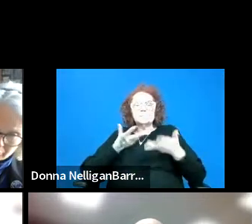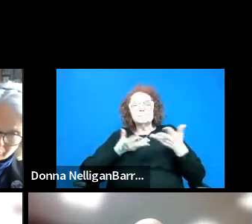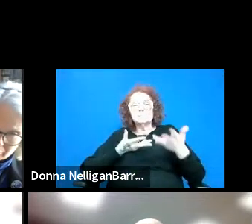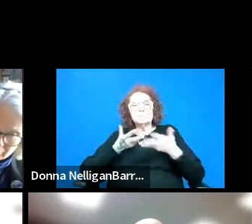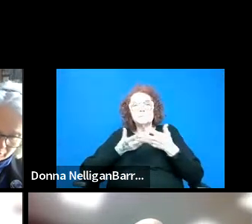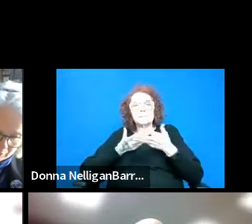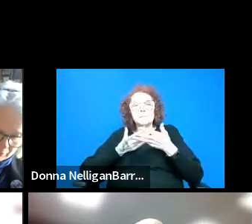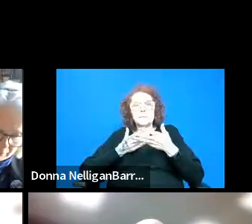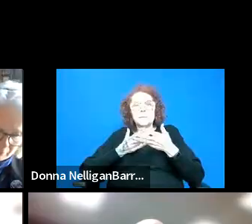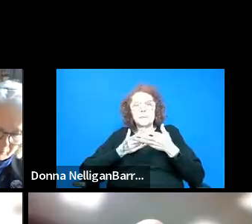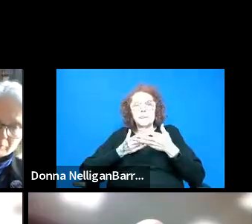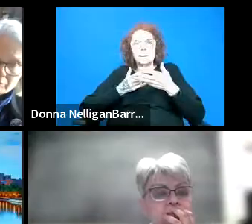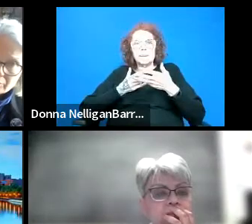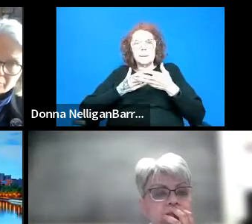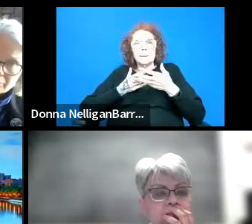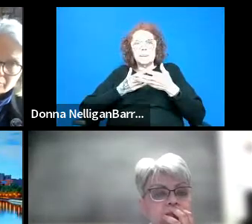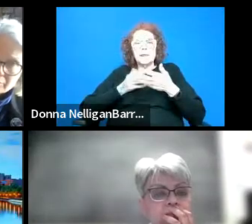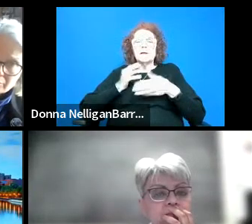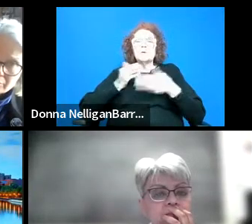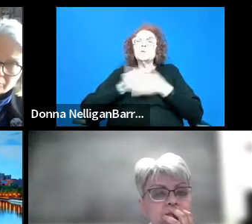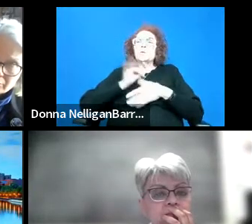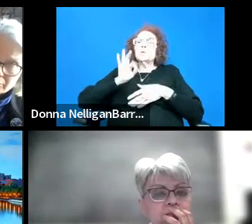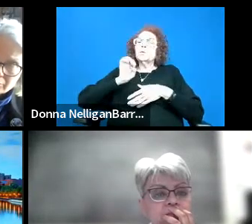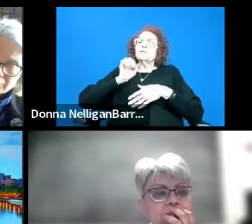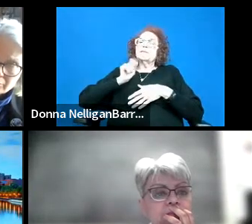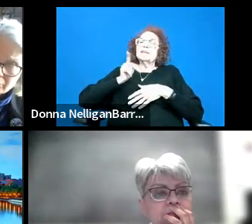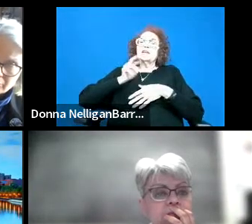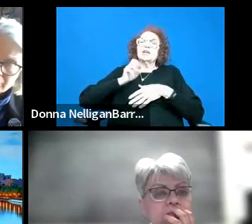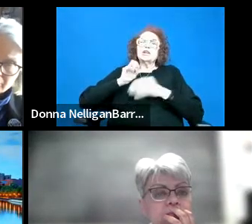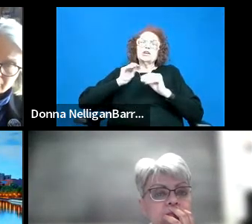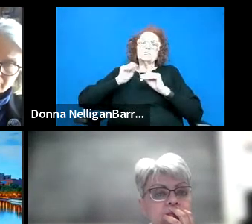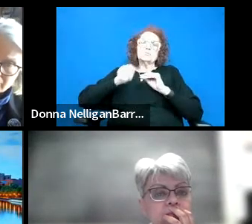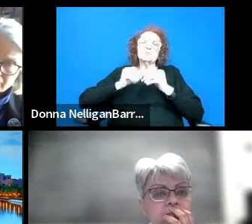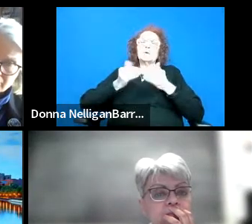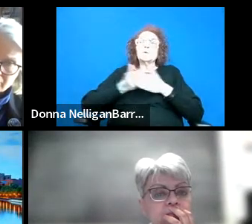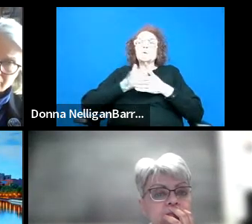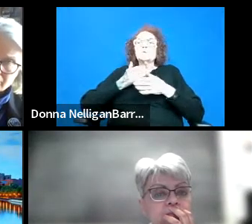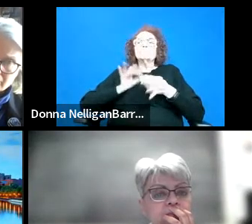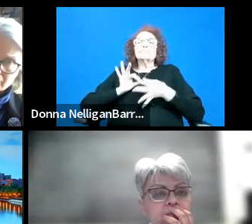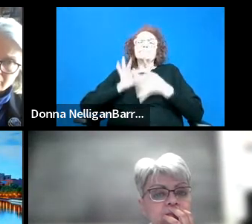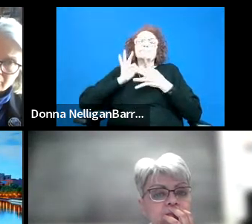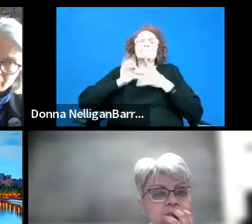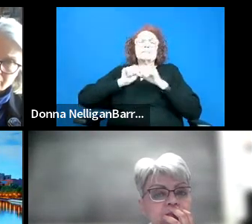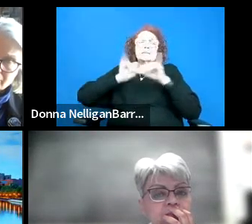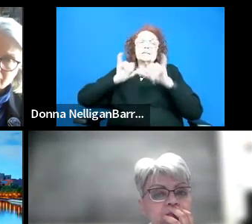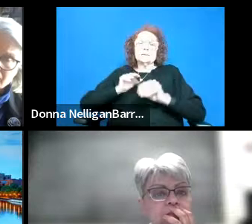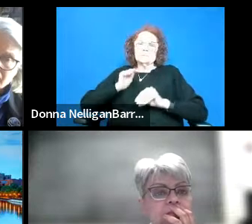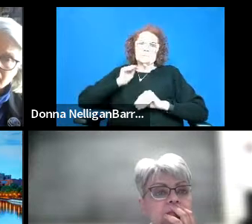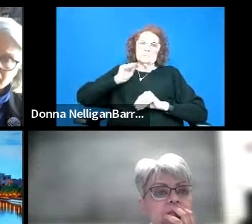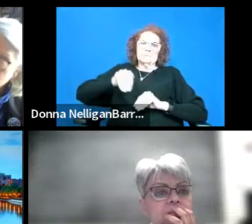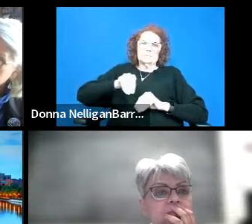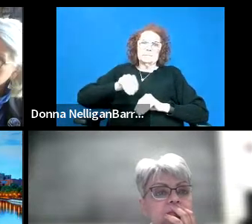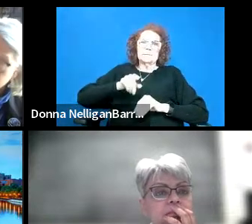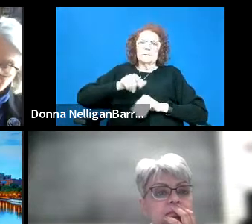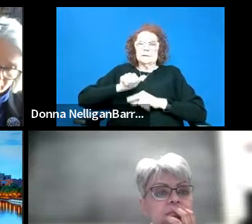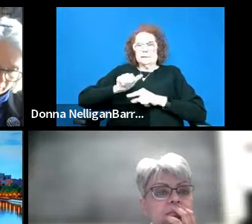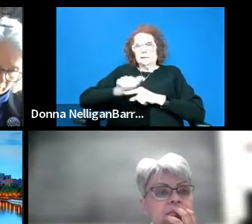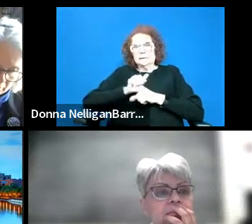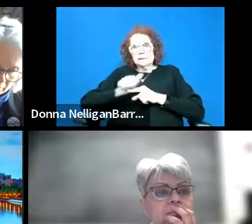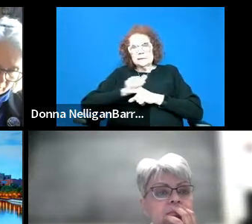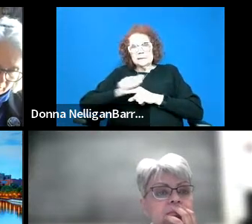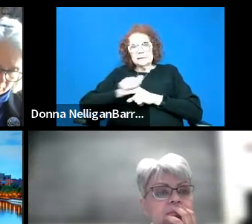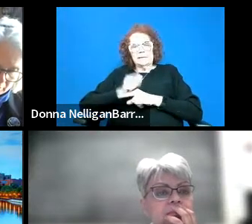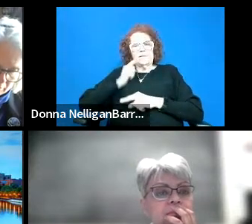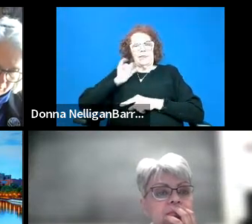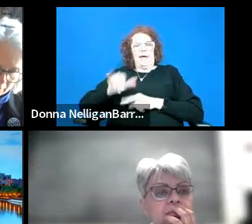back, and decide if that's something we should bring into our operating environment. So those are two things we're doing. And then the other thing